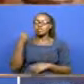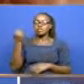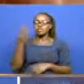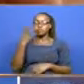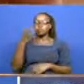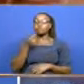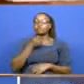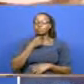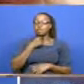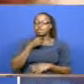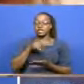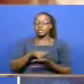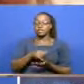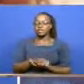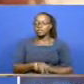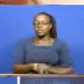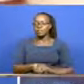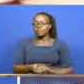it.